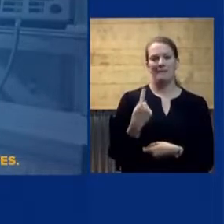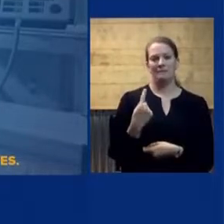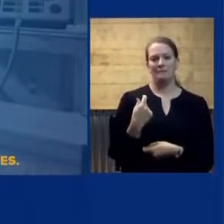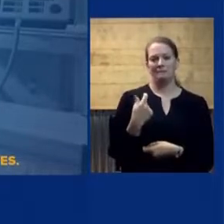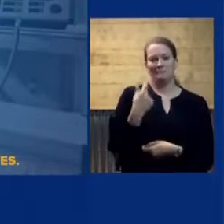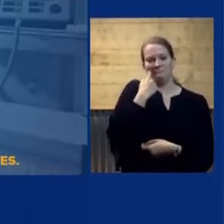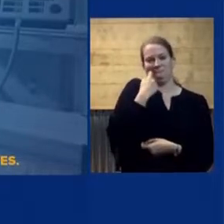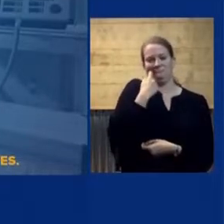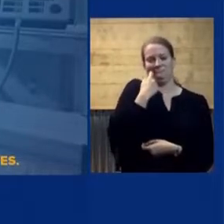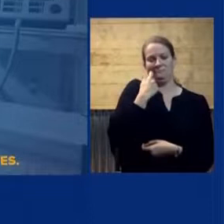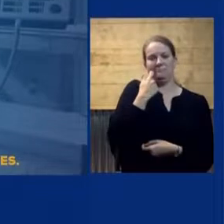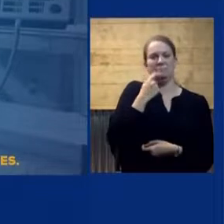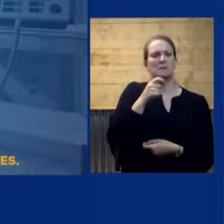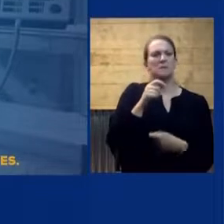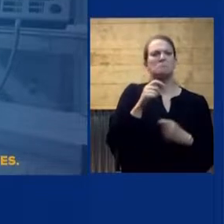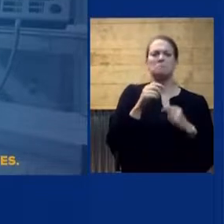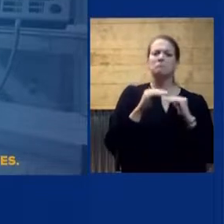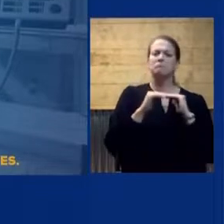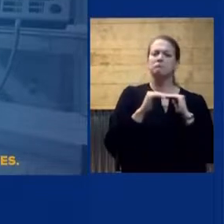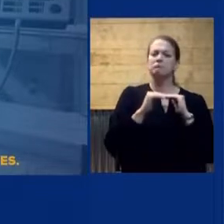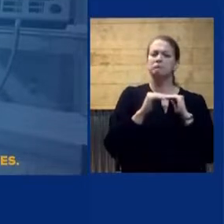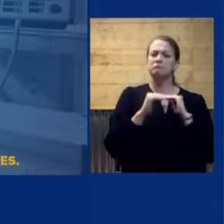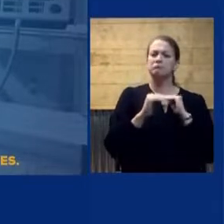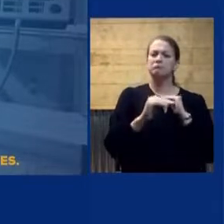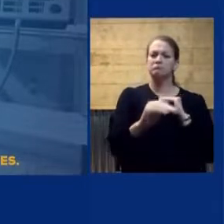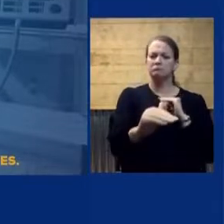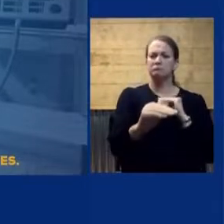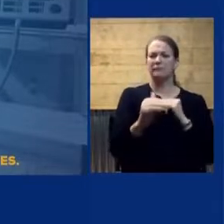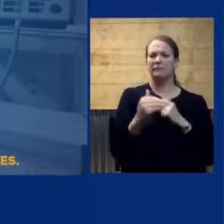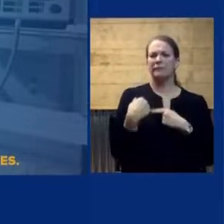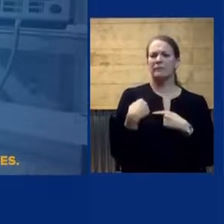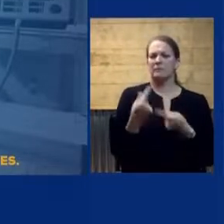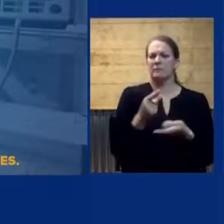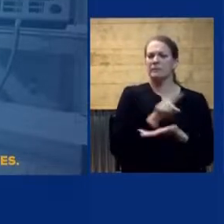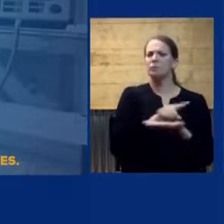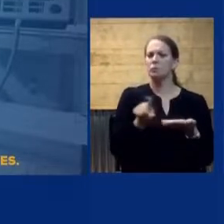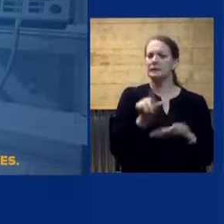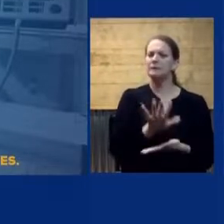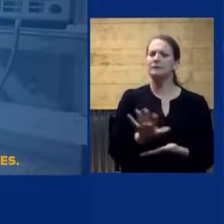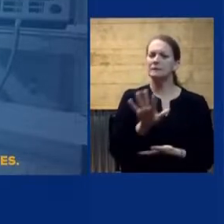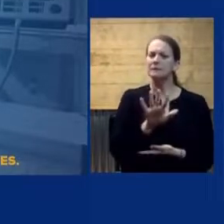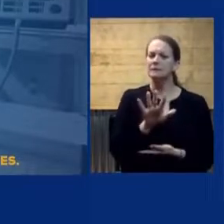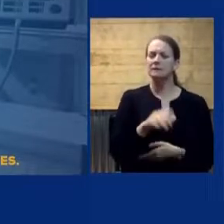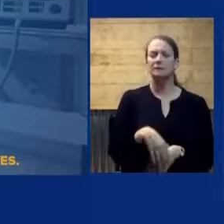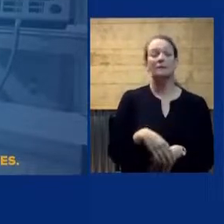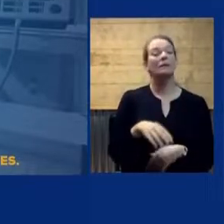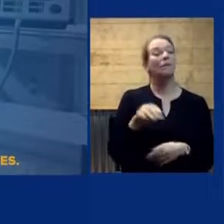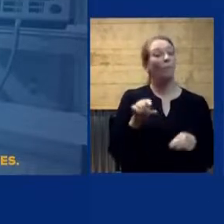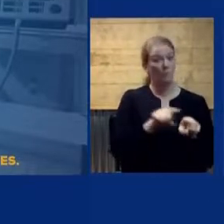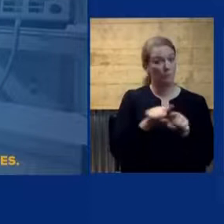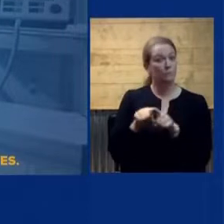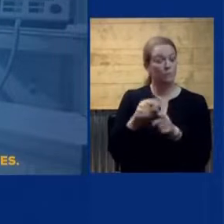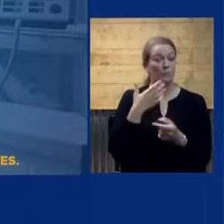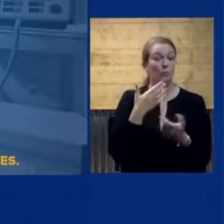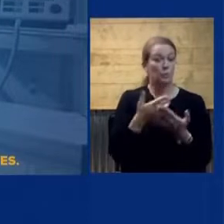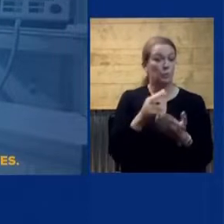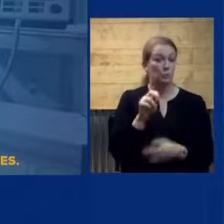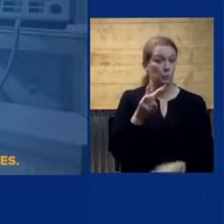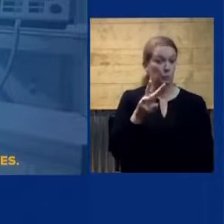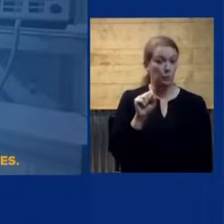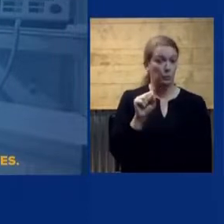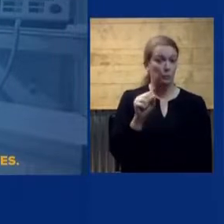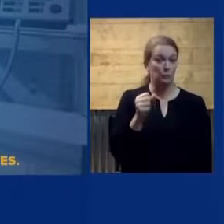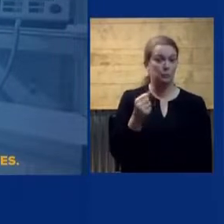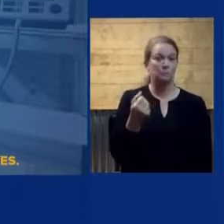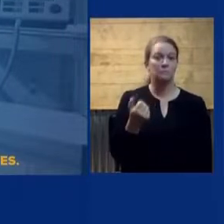level for the past week or so, and that's also good news, that you can be